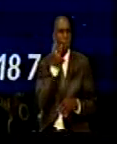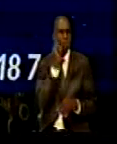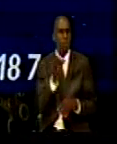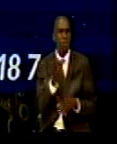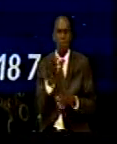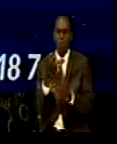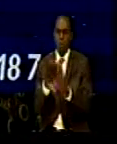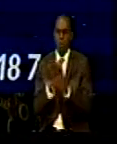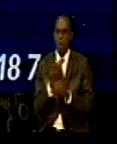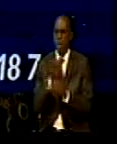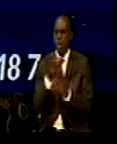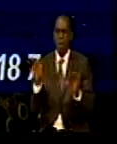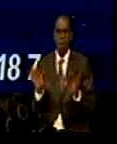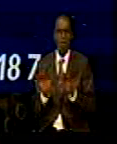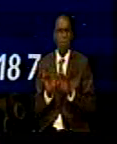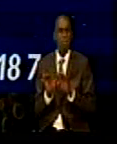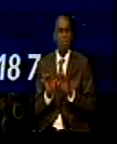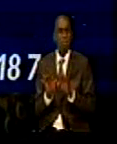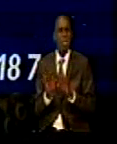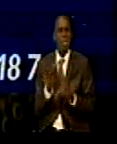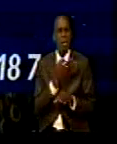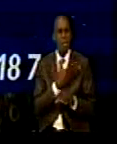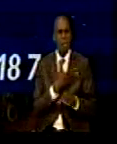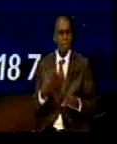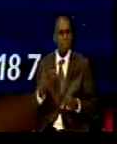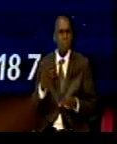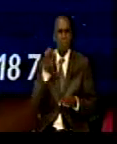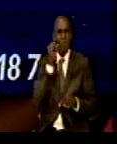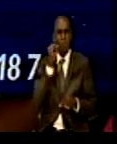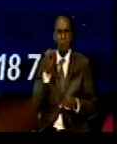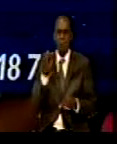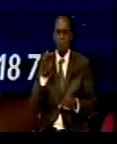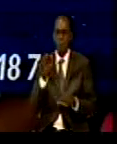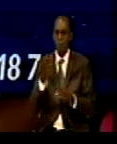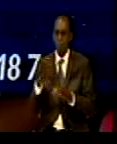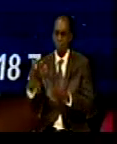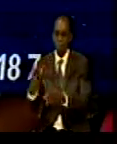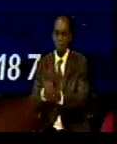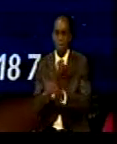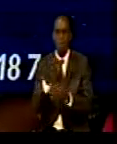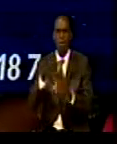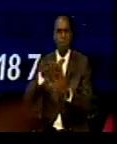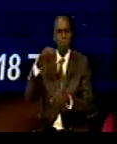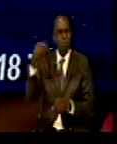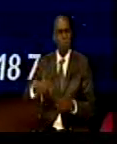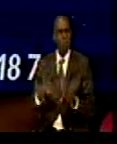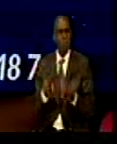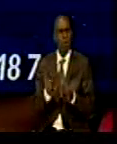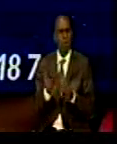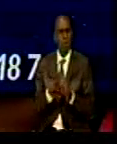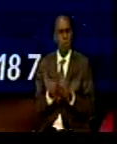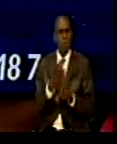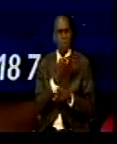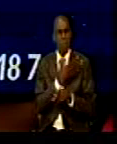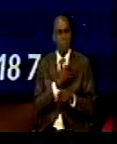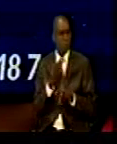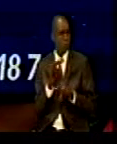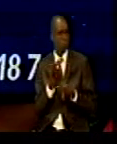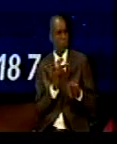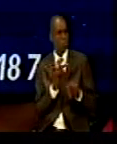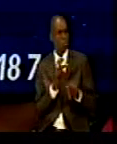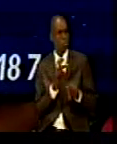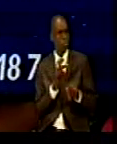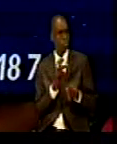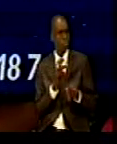that was given. And she stretched her hand and collected a biro. And I turned and I said, can I